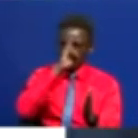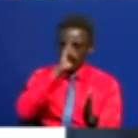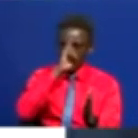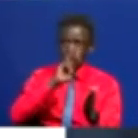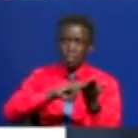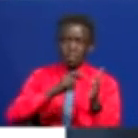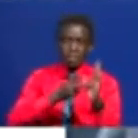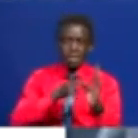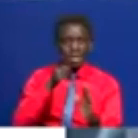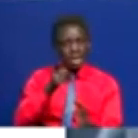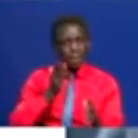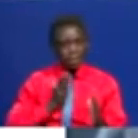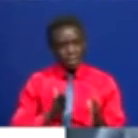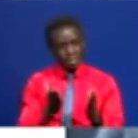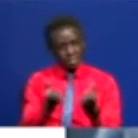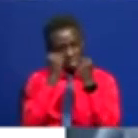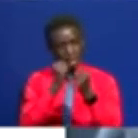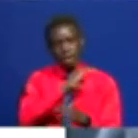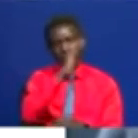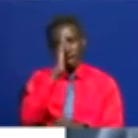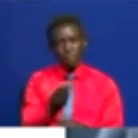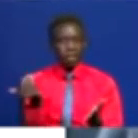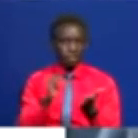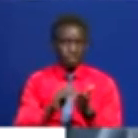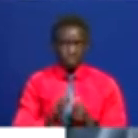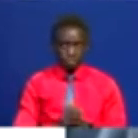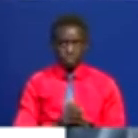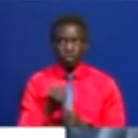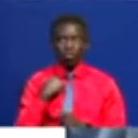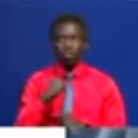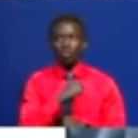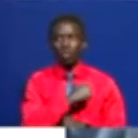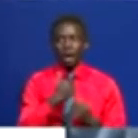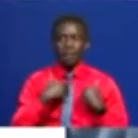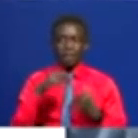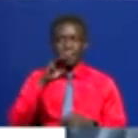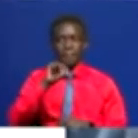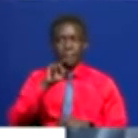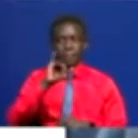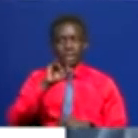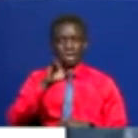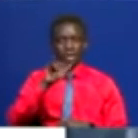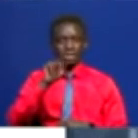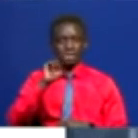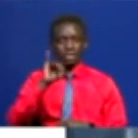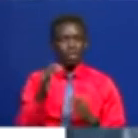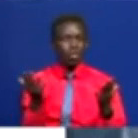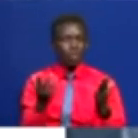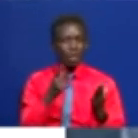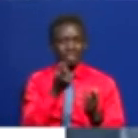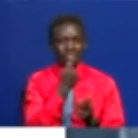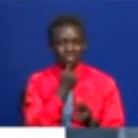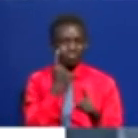back and do the same thing. We have in Miritini the National Treatment and Rehabilitation Center, where people who have substance